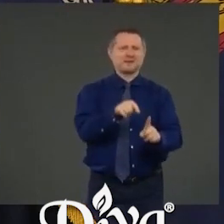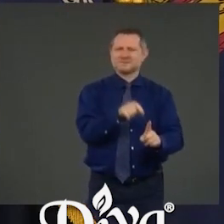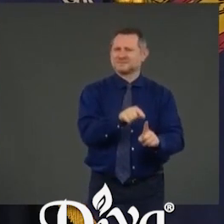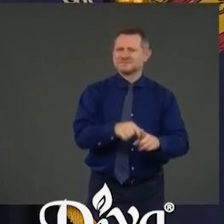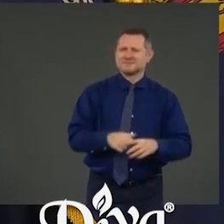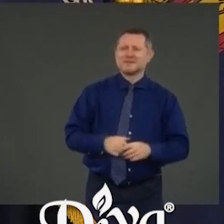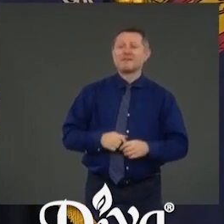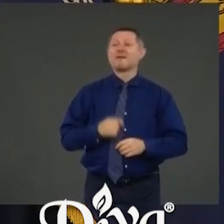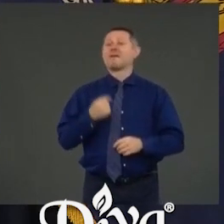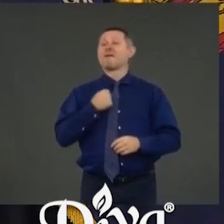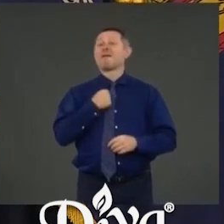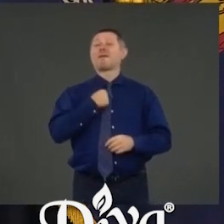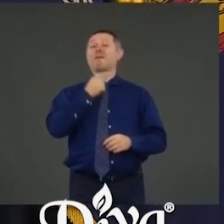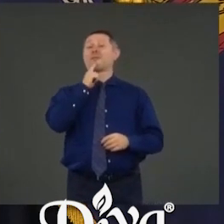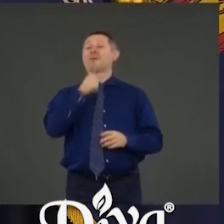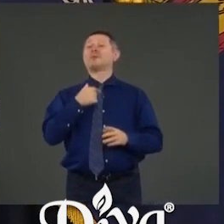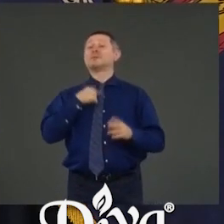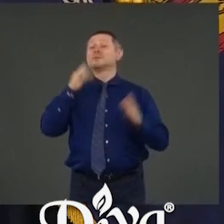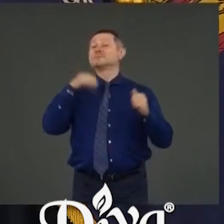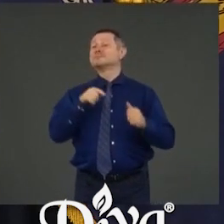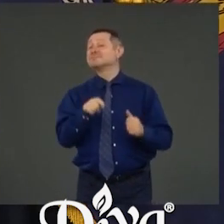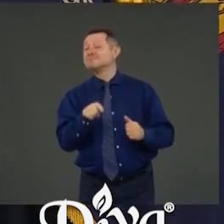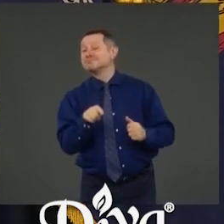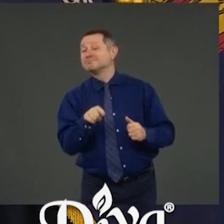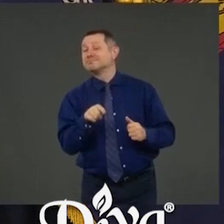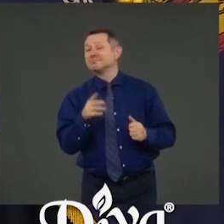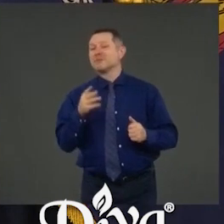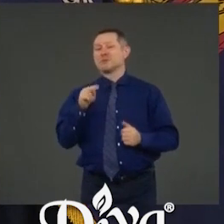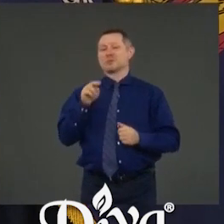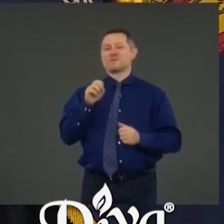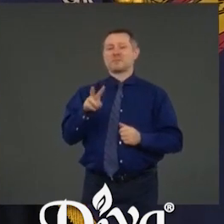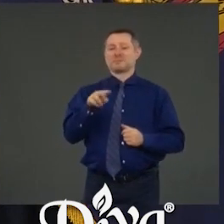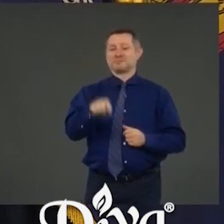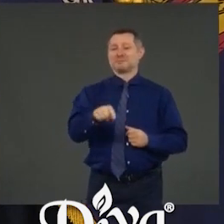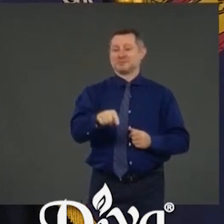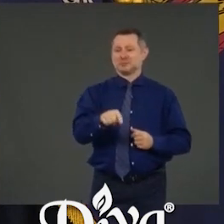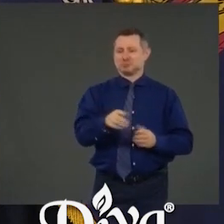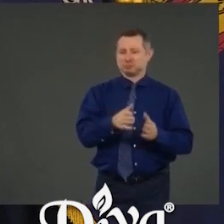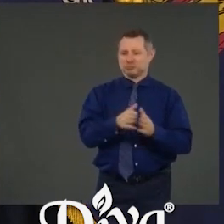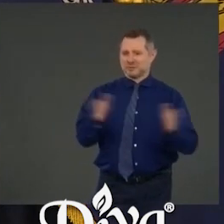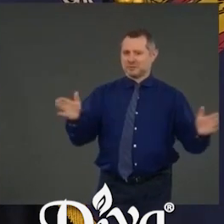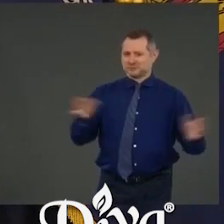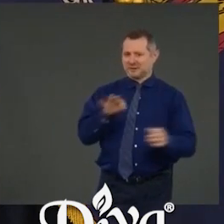more focused on November and the general election.